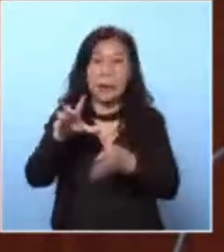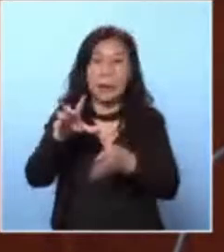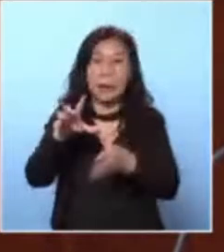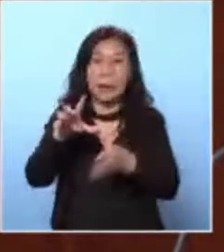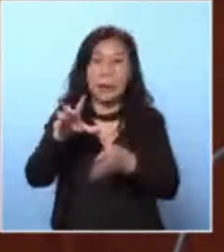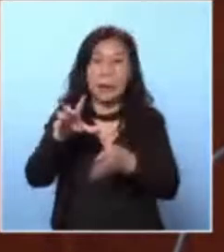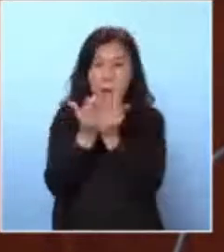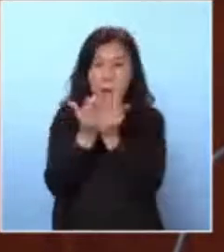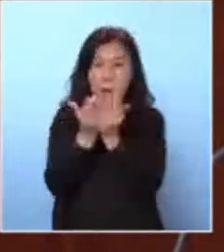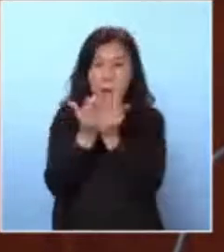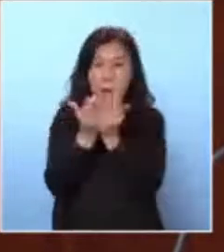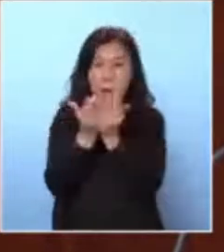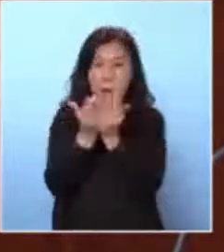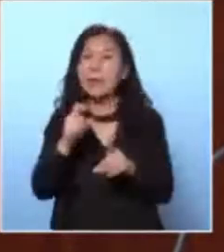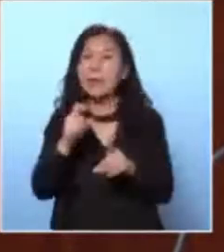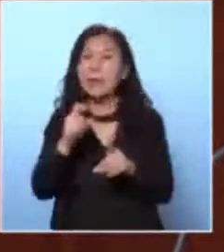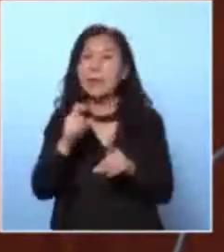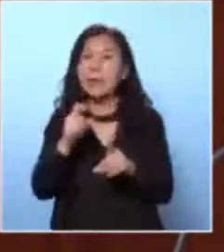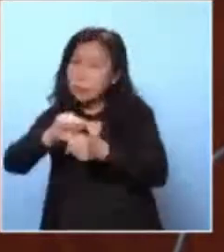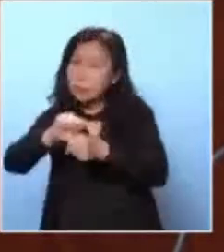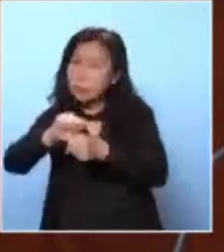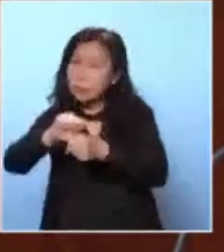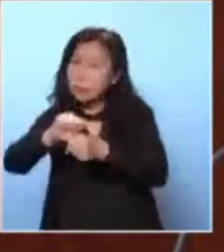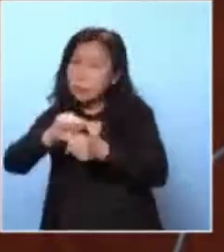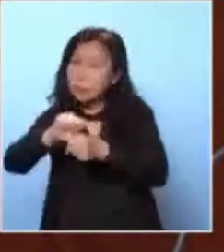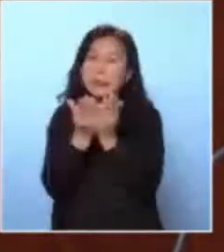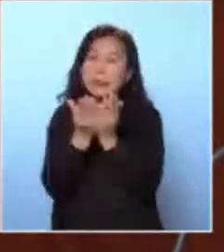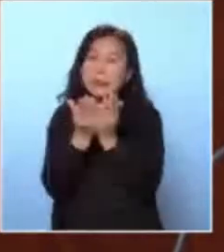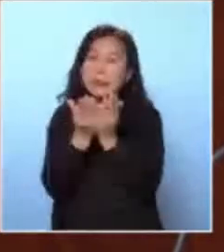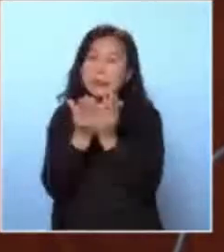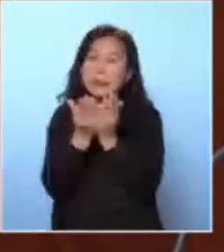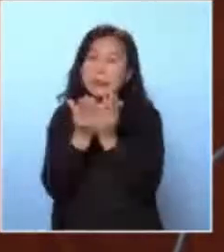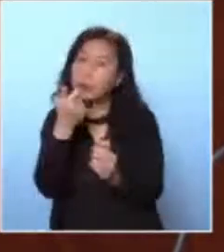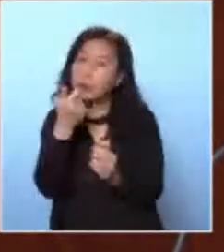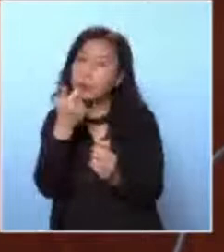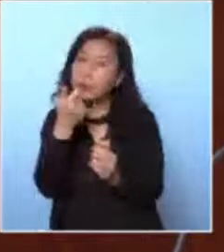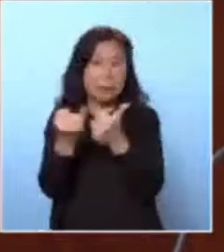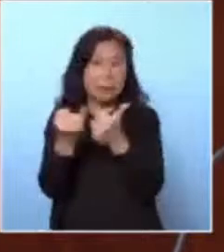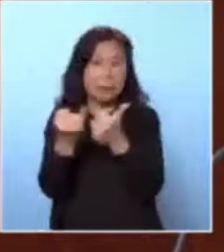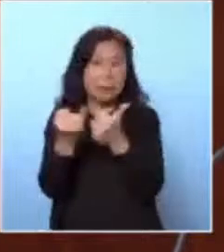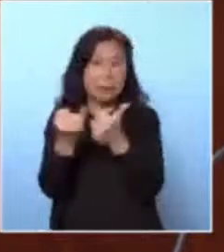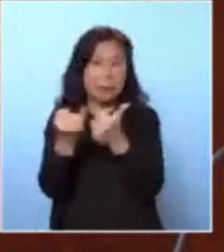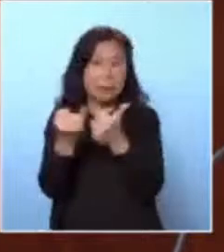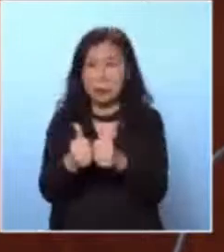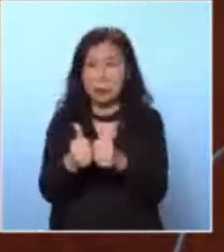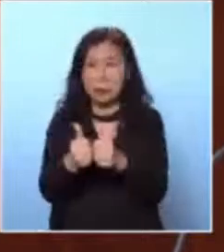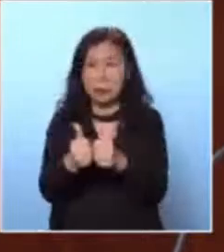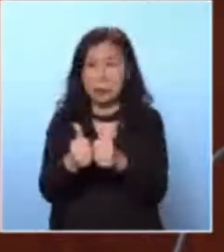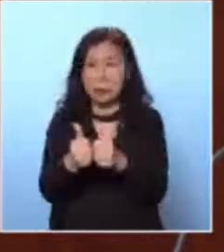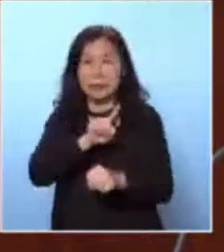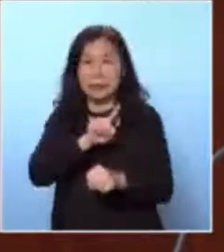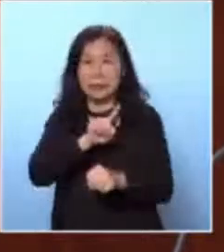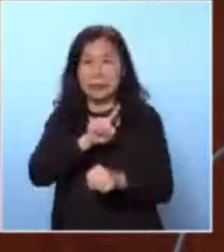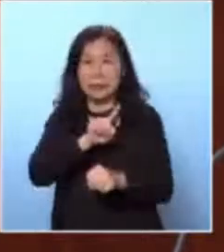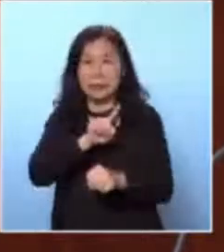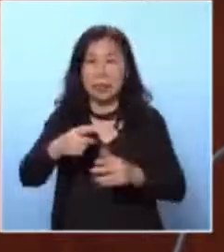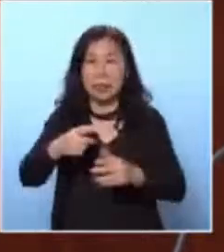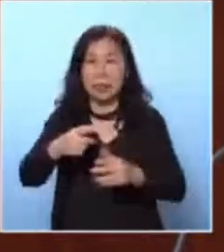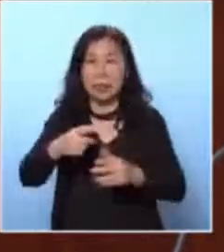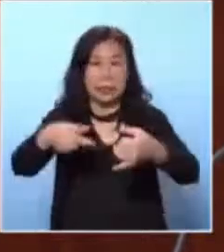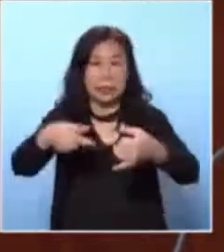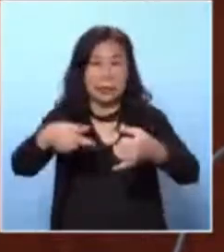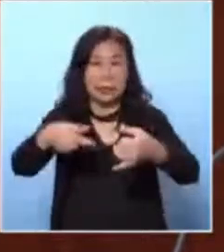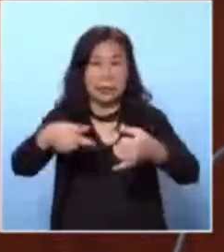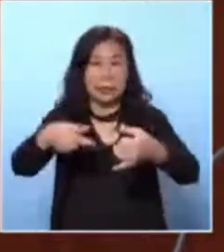will provide additional subsidies to encourage institutions to offer more applied degree programs related to the technical